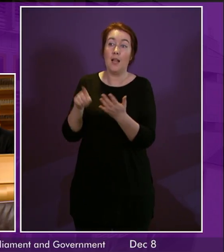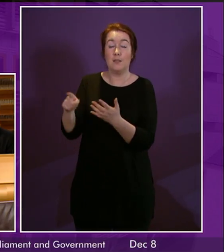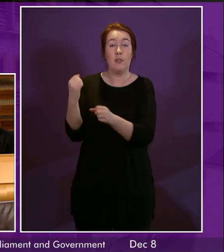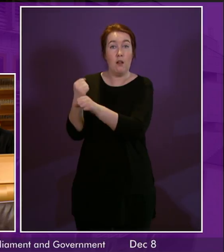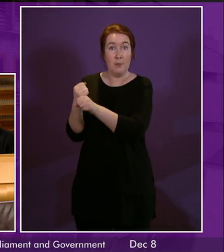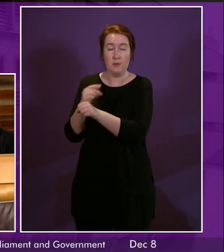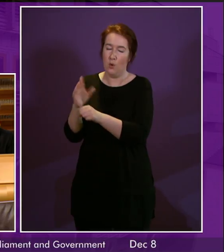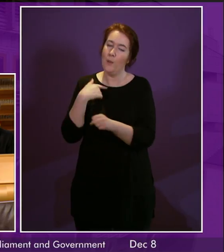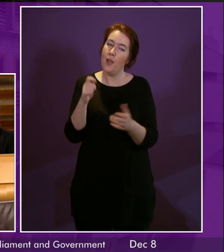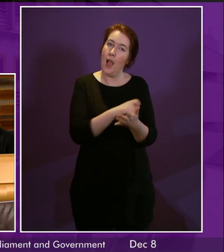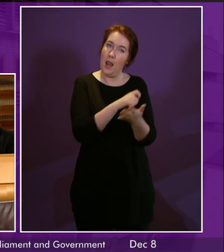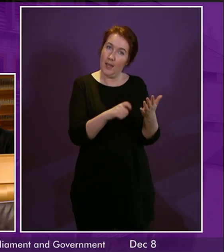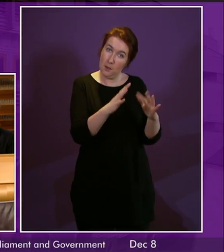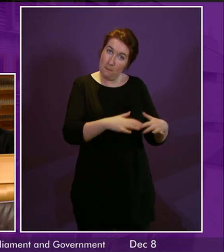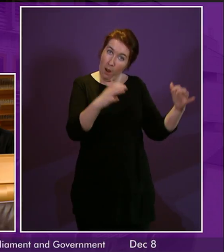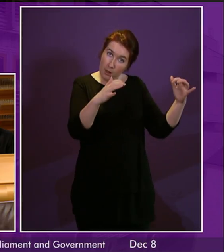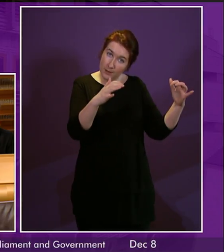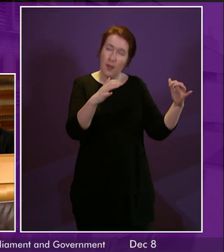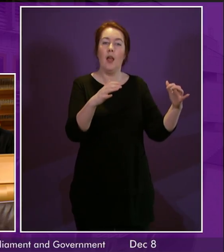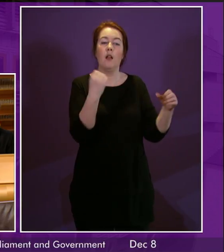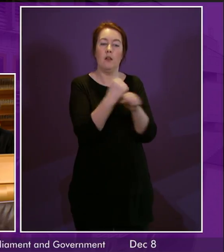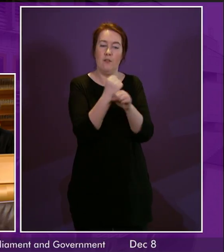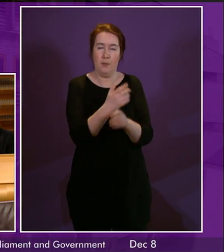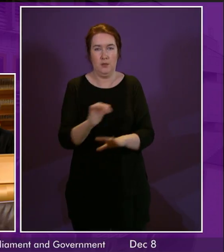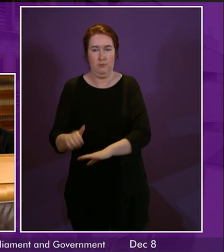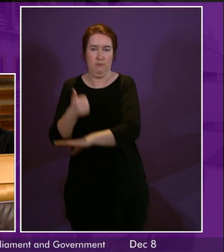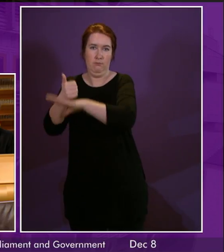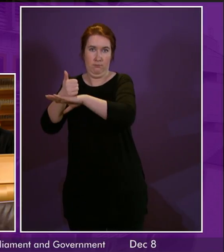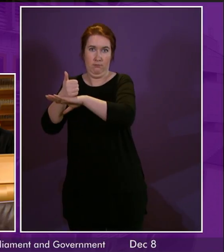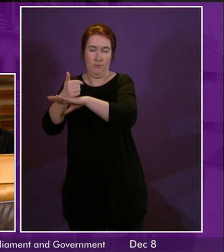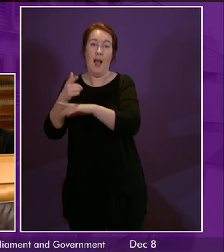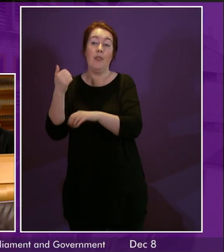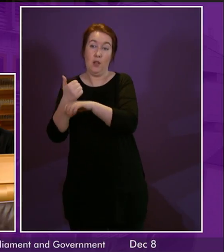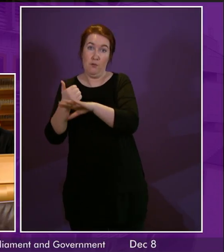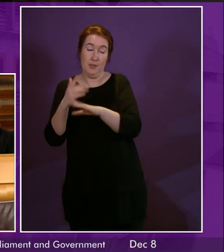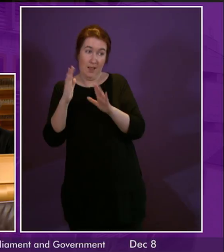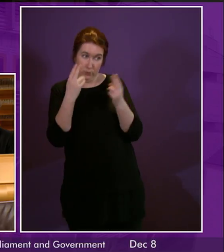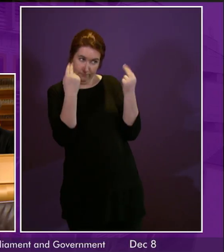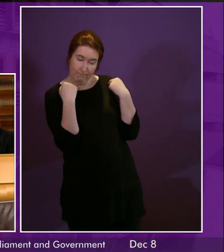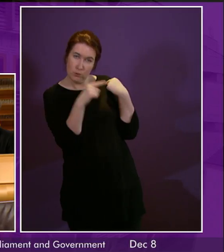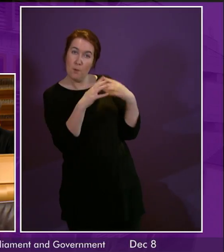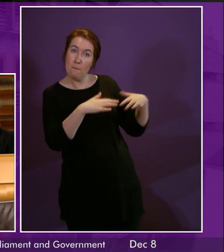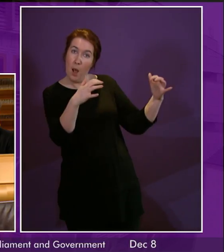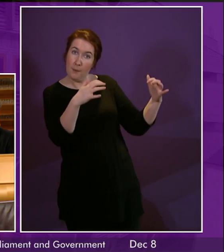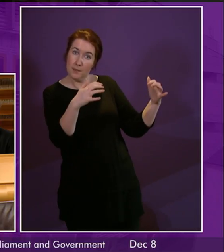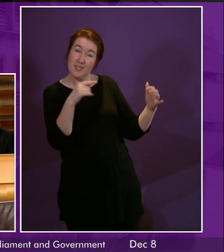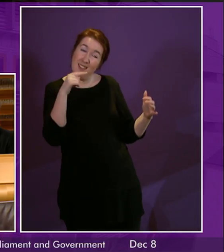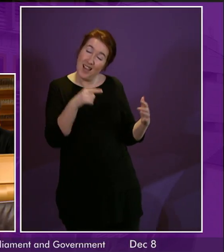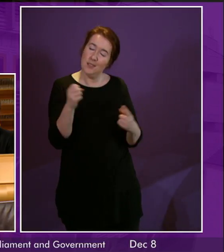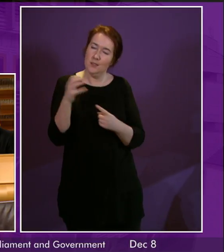we elect a parliament out of which the government emerges and to which the government is accountable. And this is the